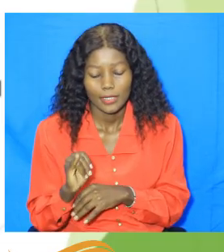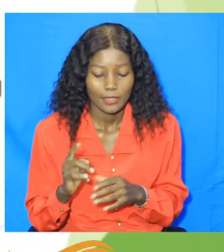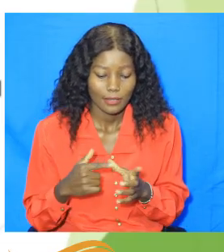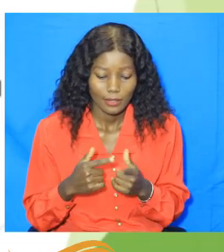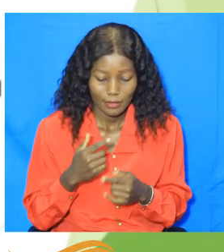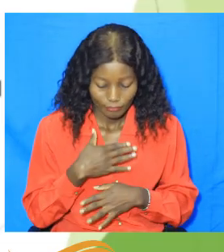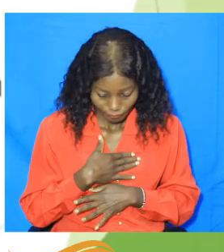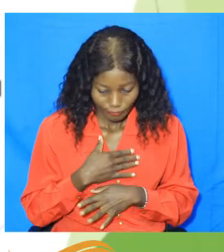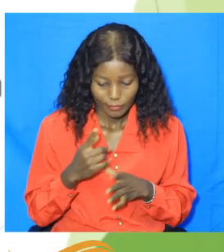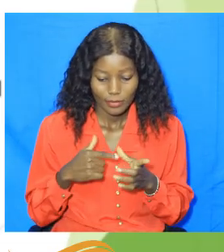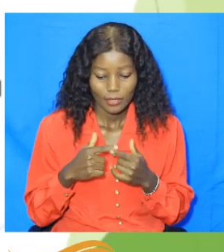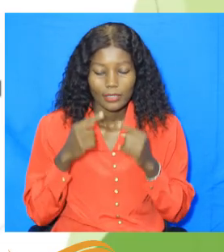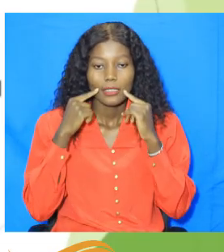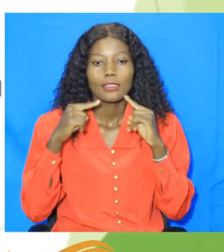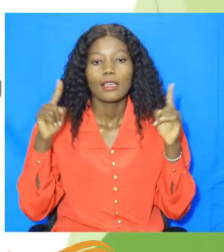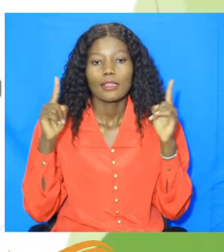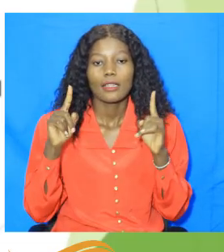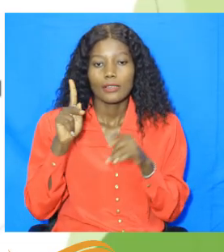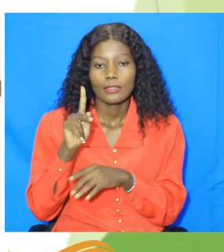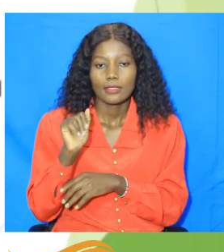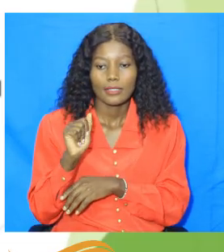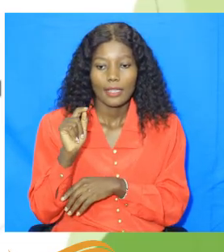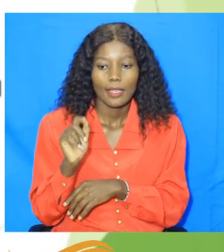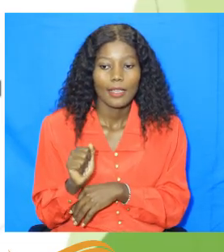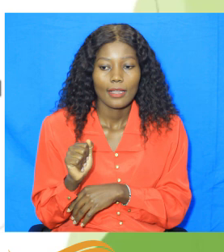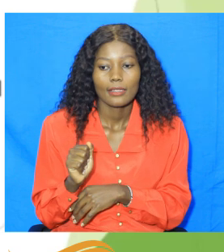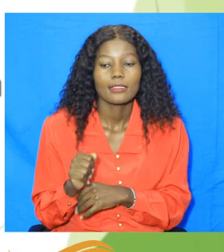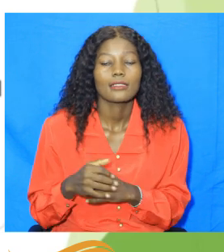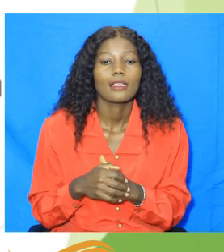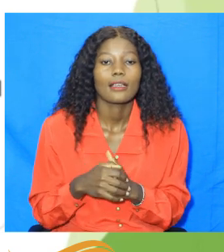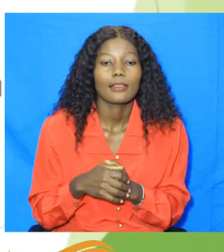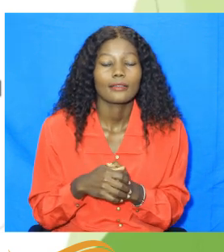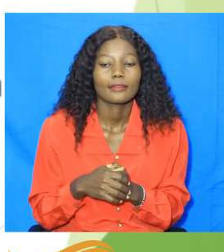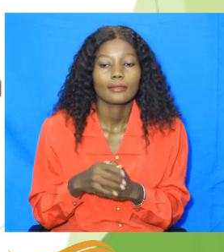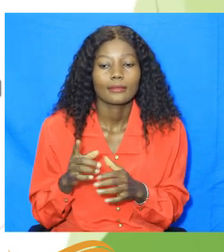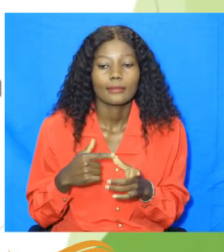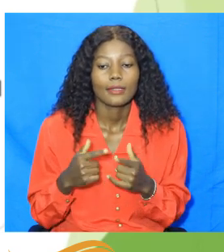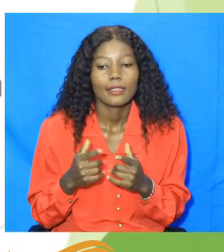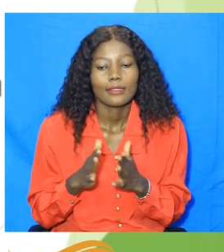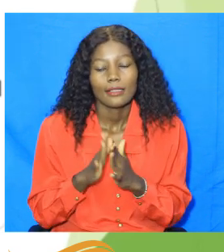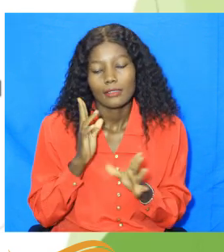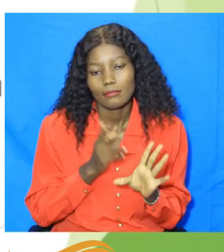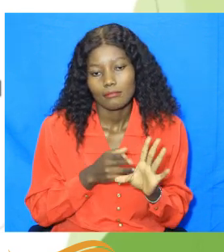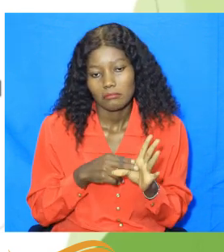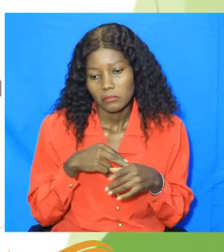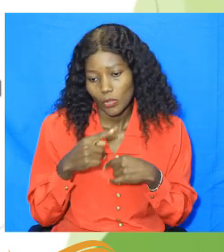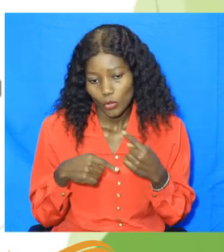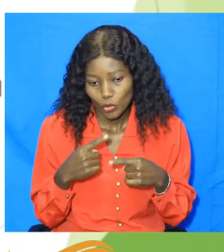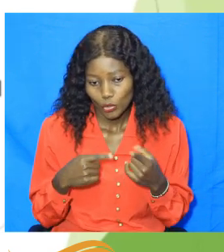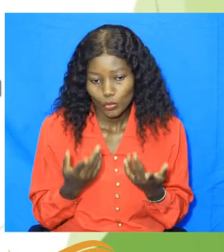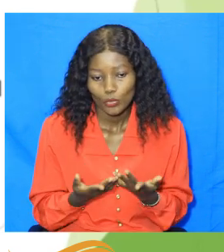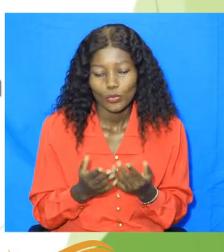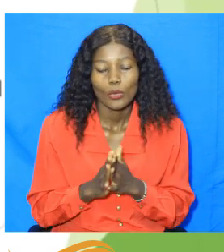the kata, announce the kata, then perform the kata. But